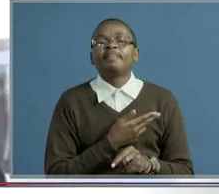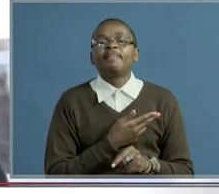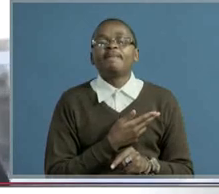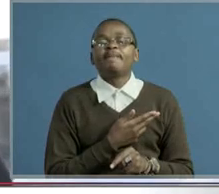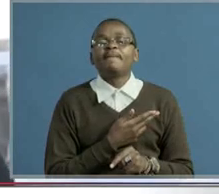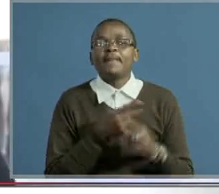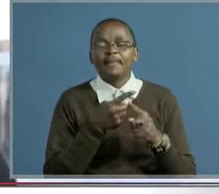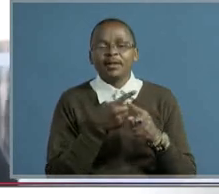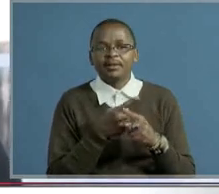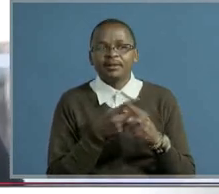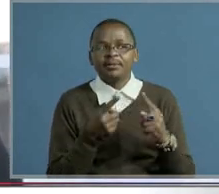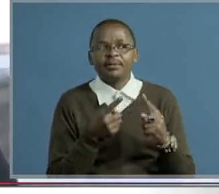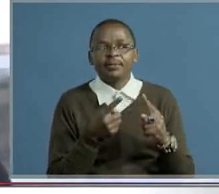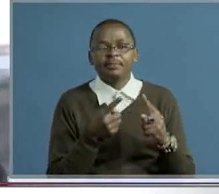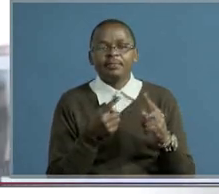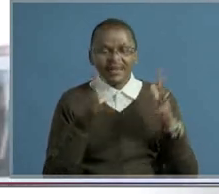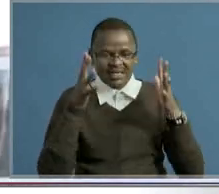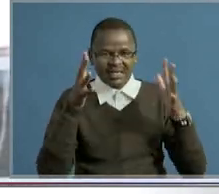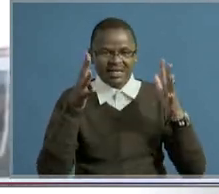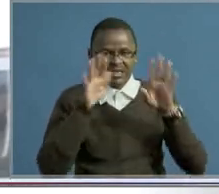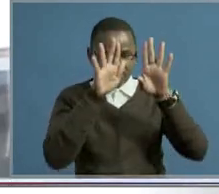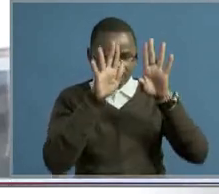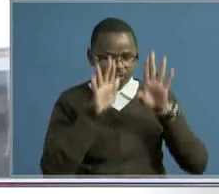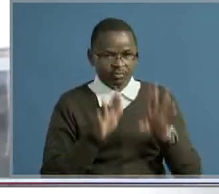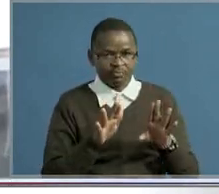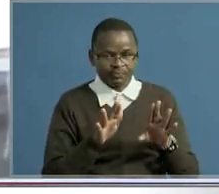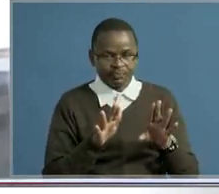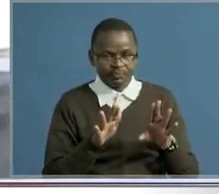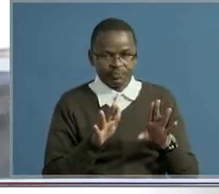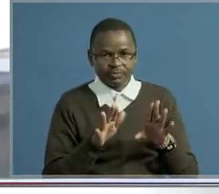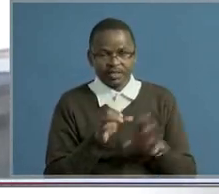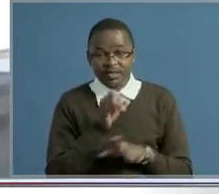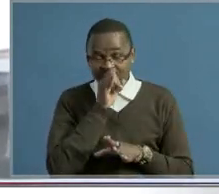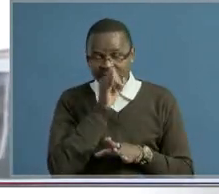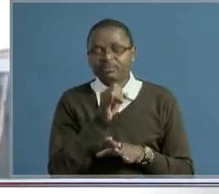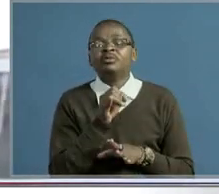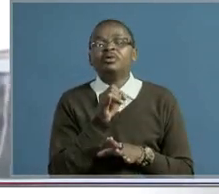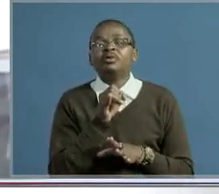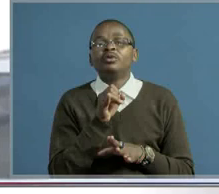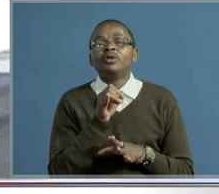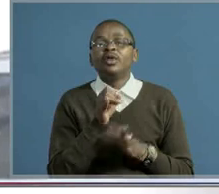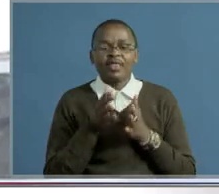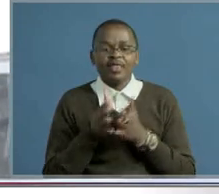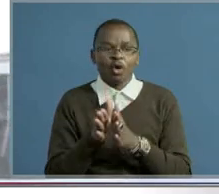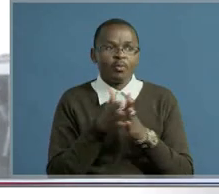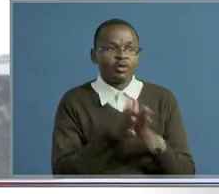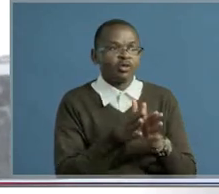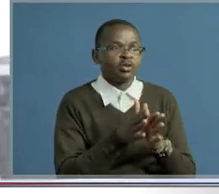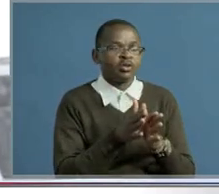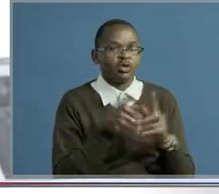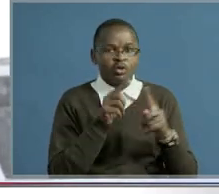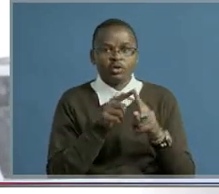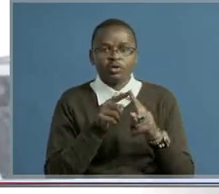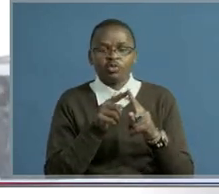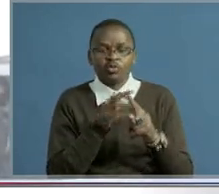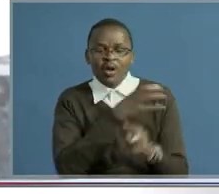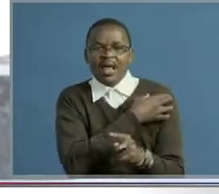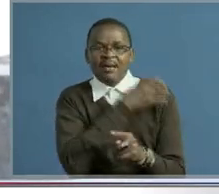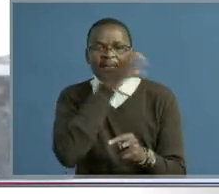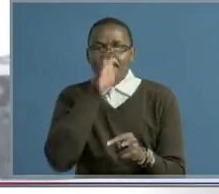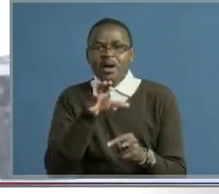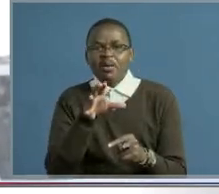but of greater importance is the opportunity to empower